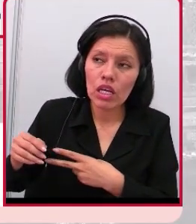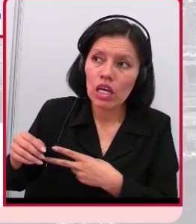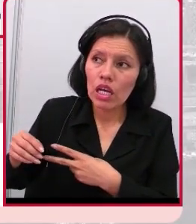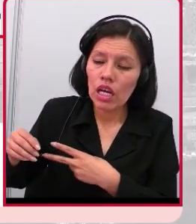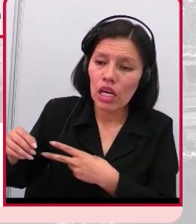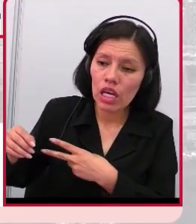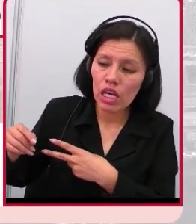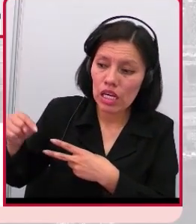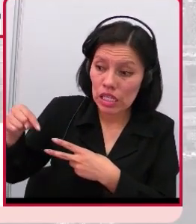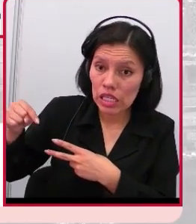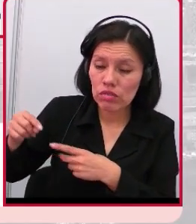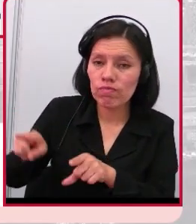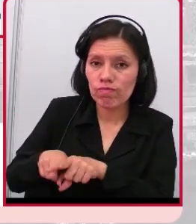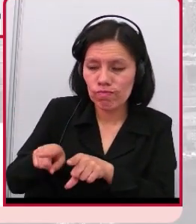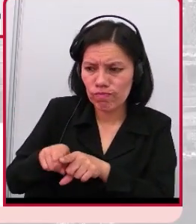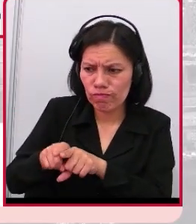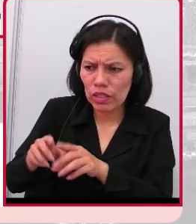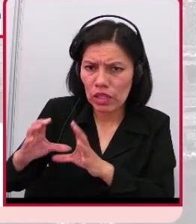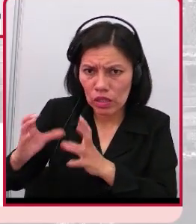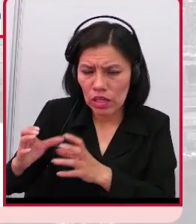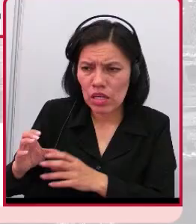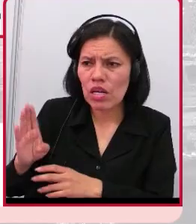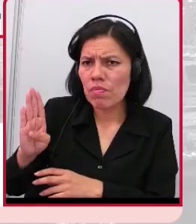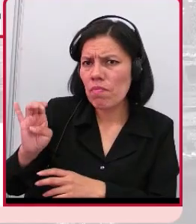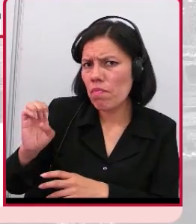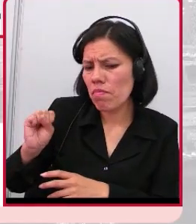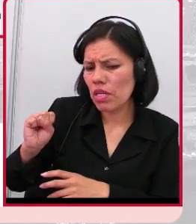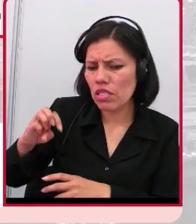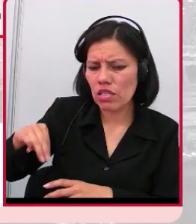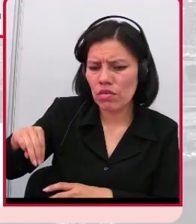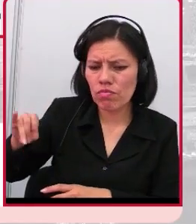campaigns are defined by bismuth content.